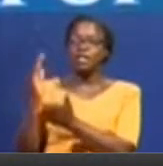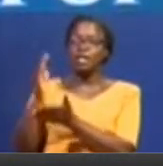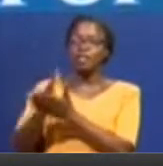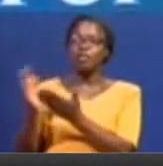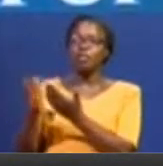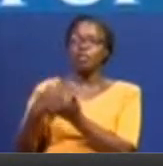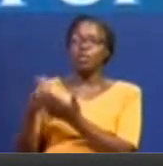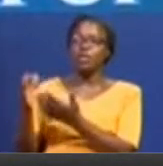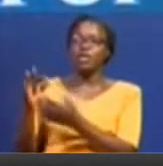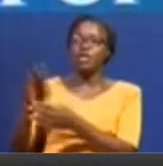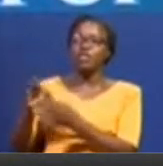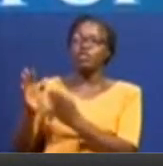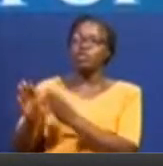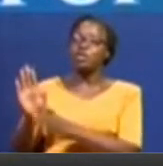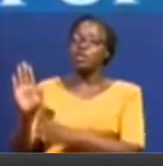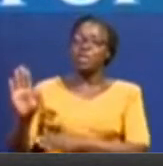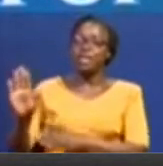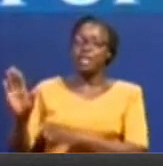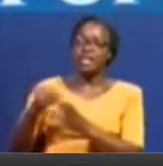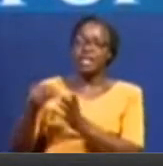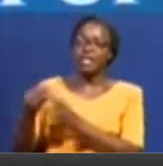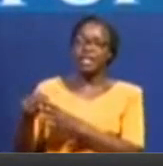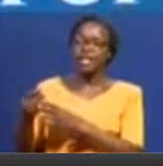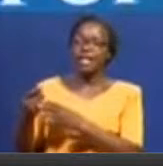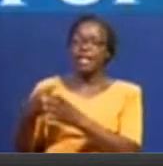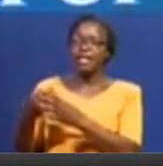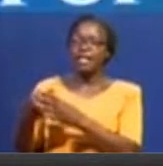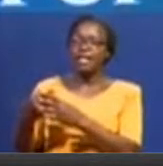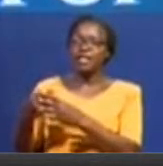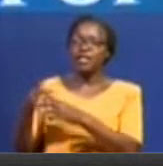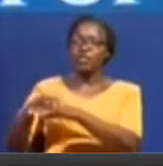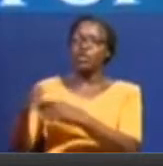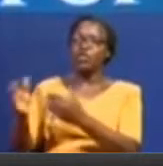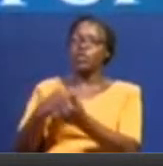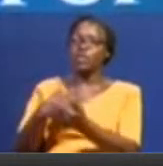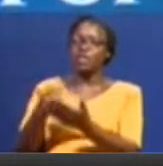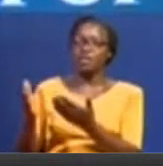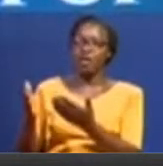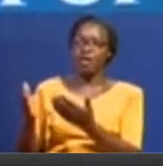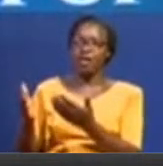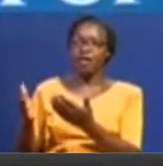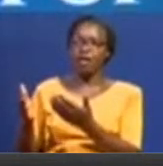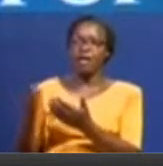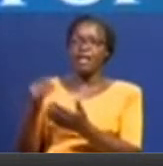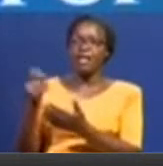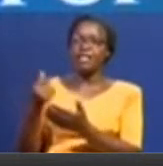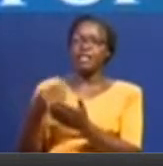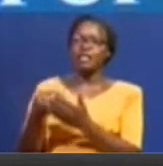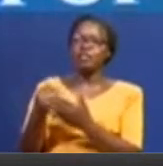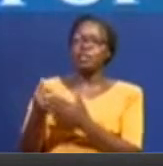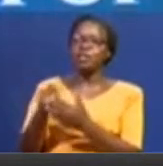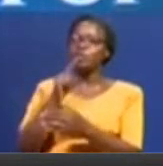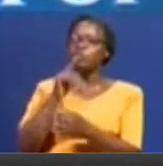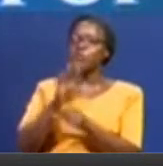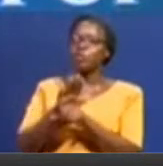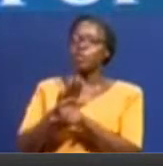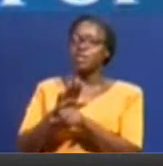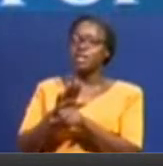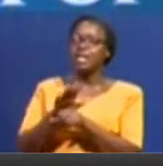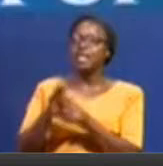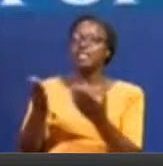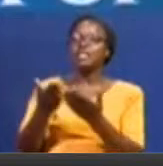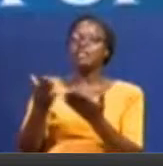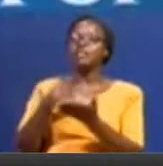whether you voted for their candidate, and then you can get whatever retro money had been promised. And that is